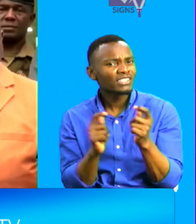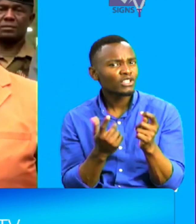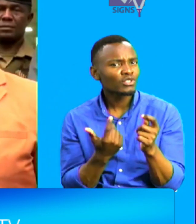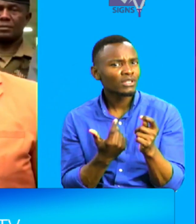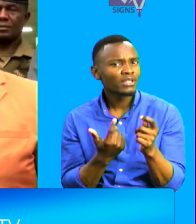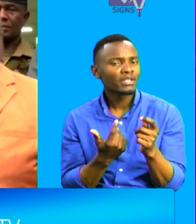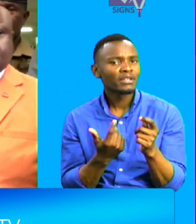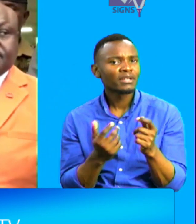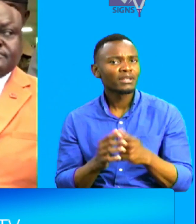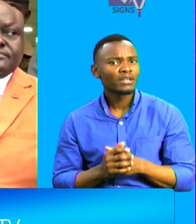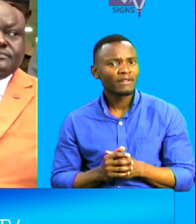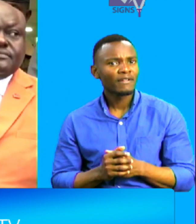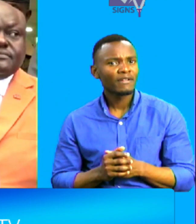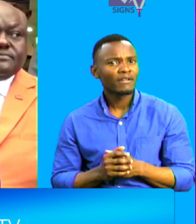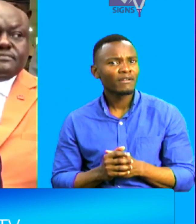50,000